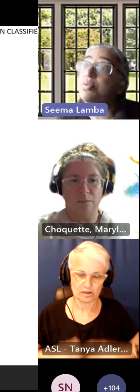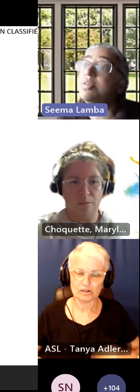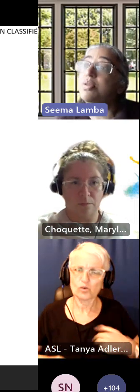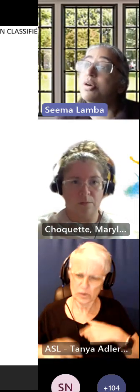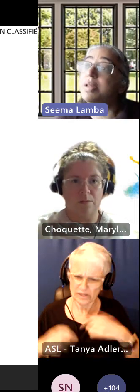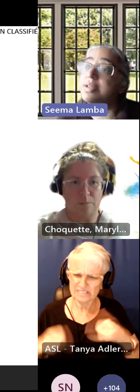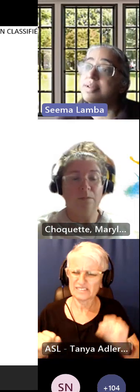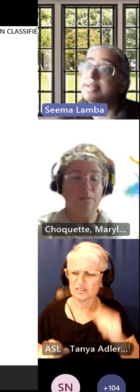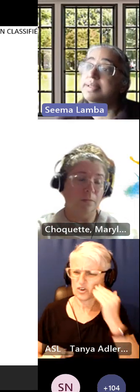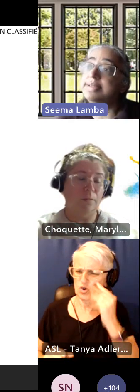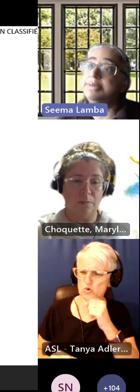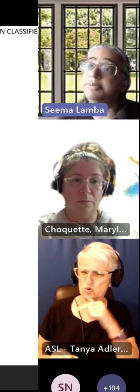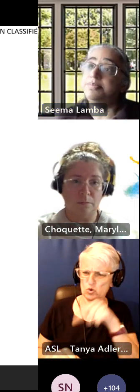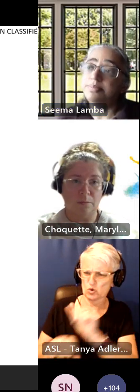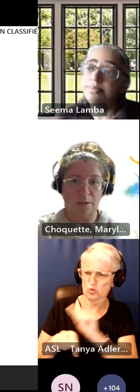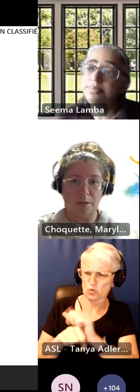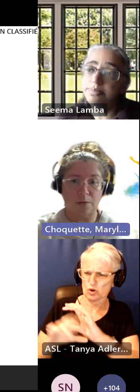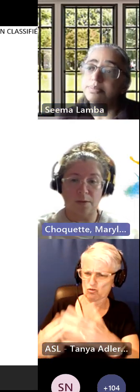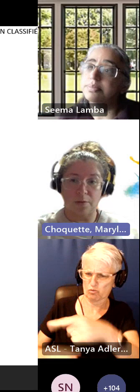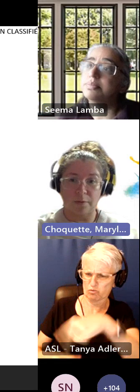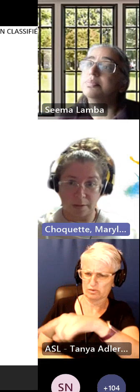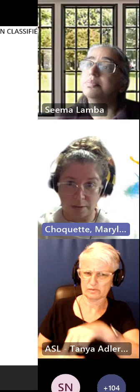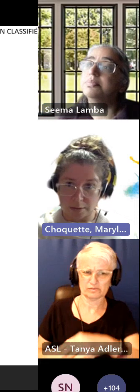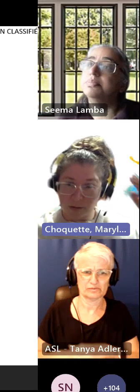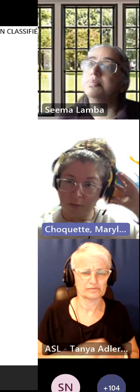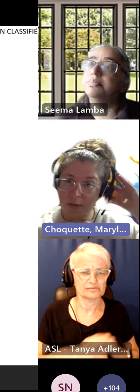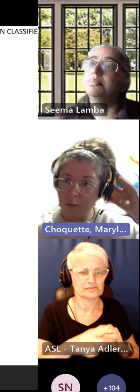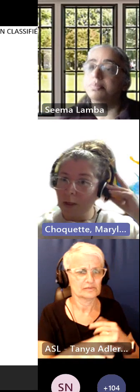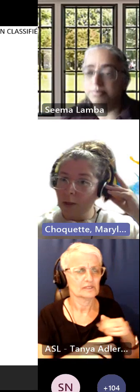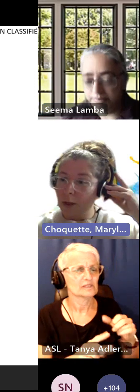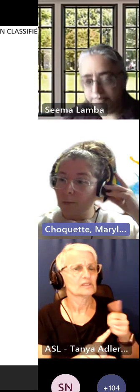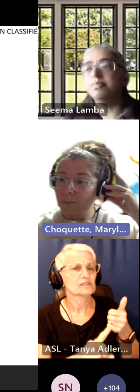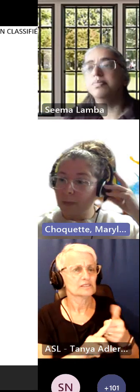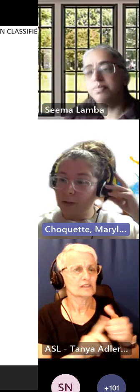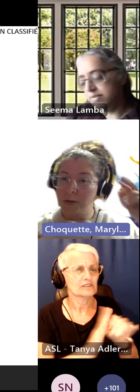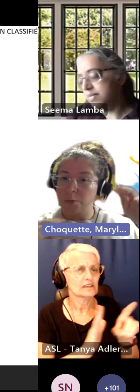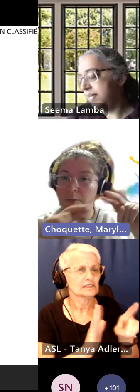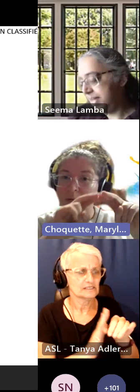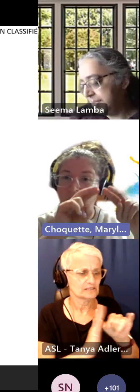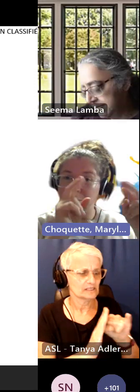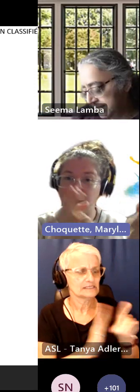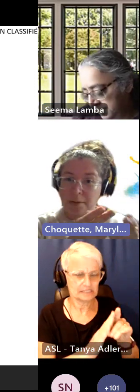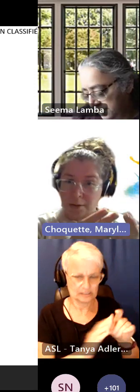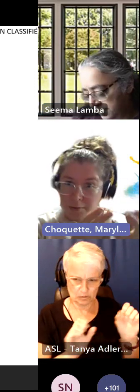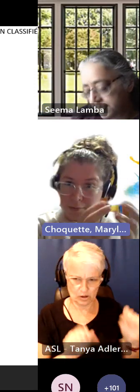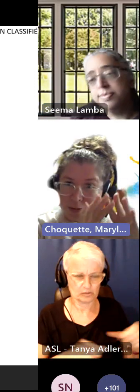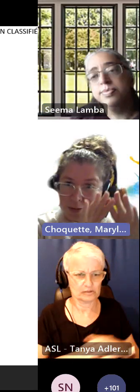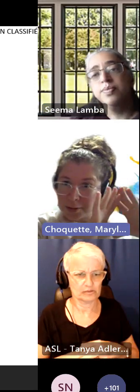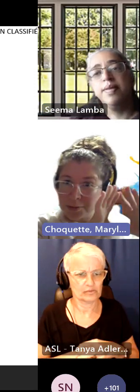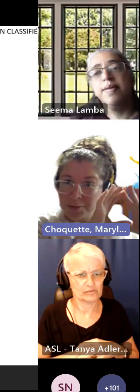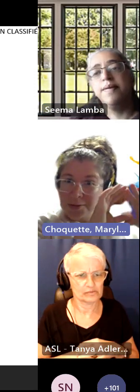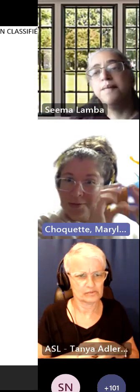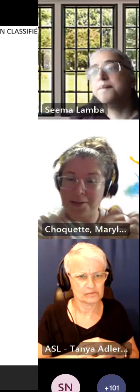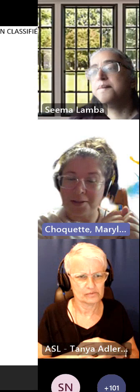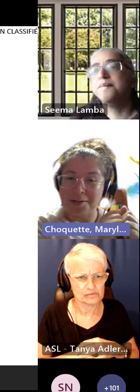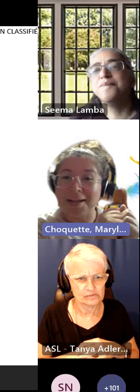still see who's in the workplace. Yeah, so self-ID is still feasible. I just want to have that